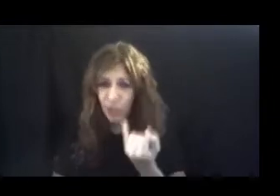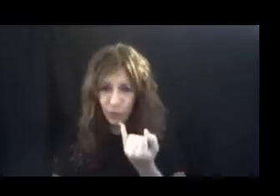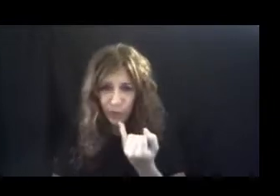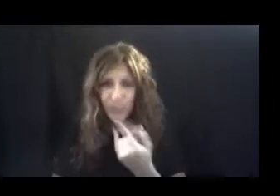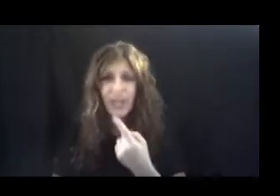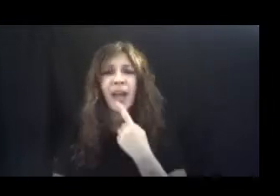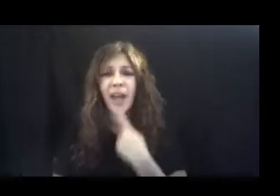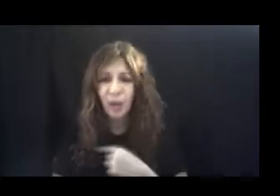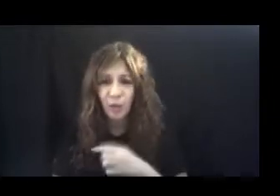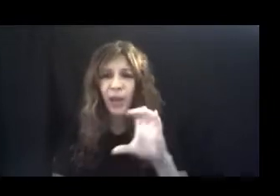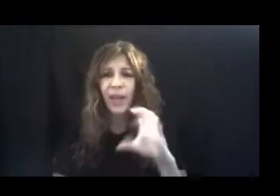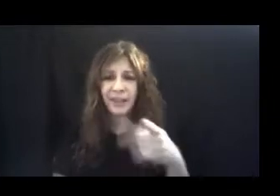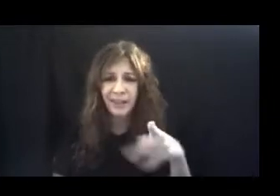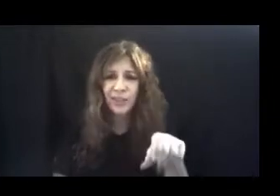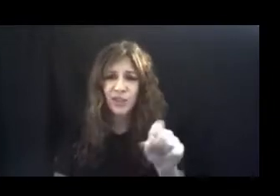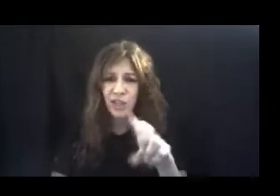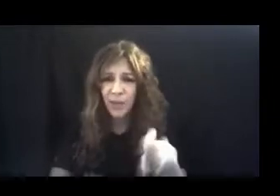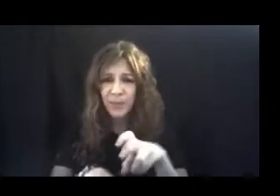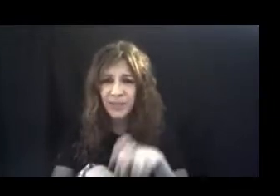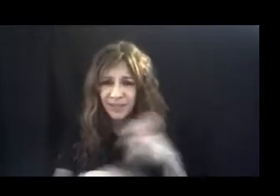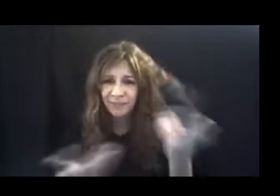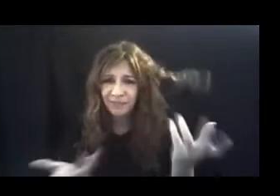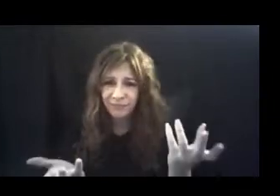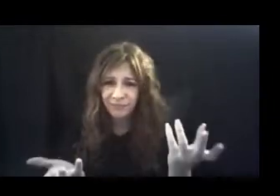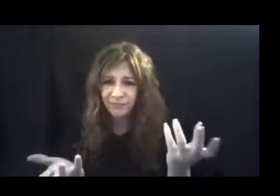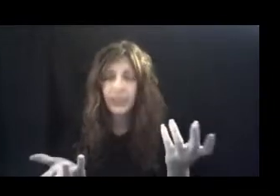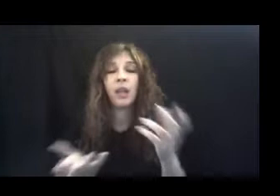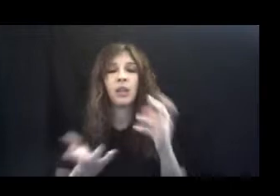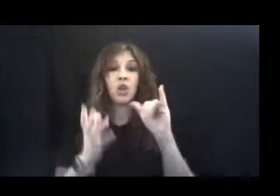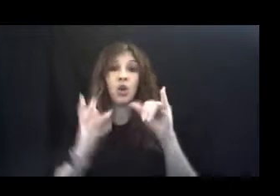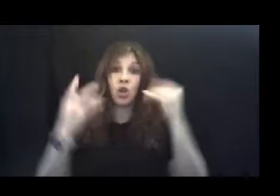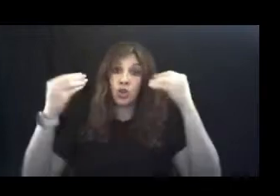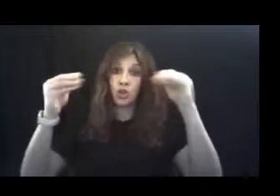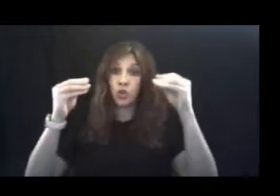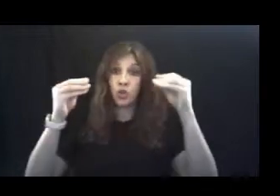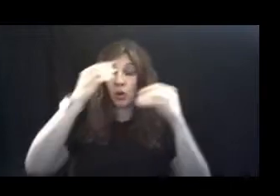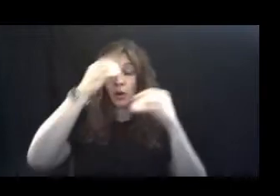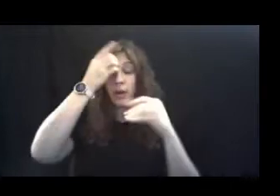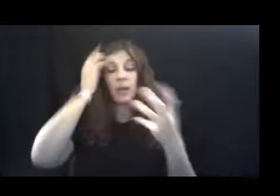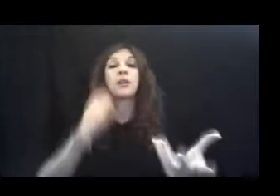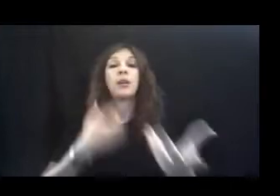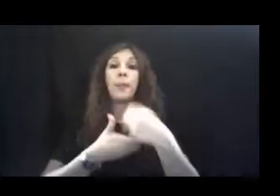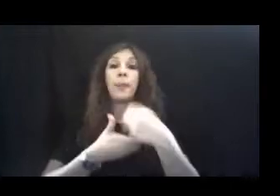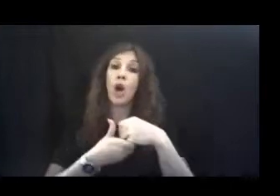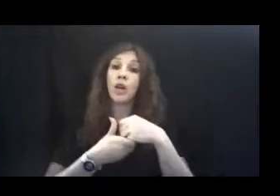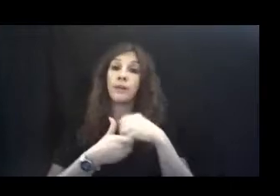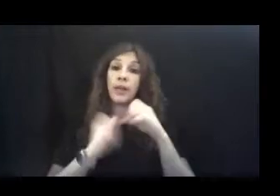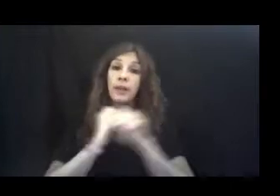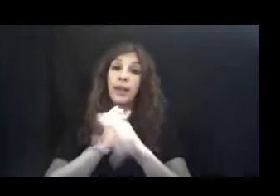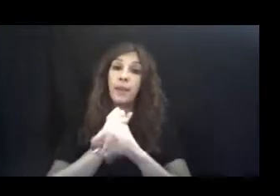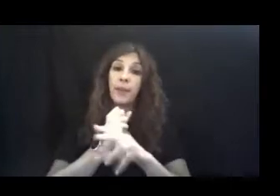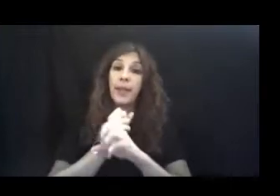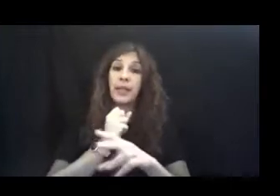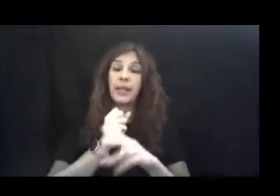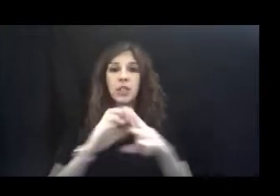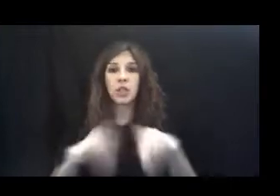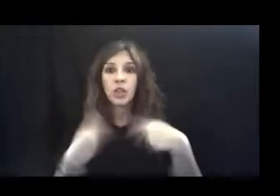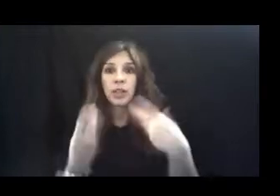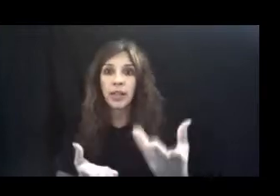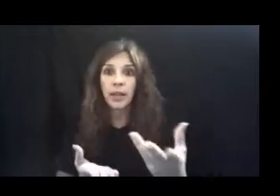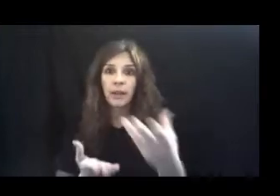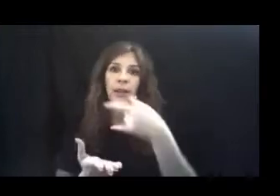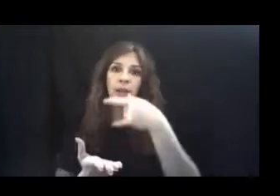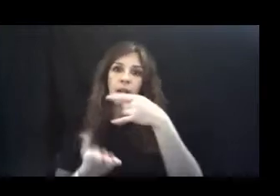chips. So the stores, that's part of the campaign, is to give for the children to have nutritious choices so they